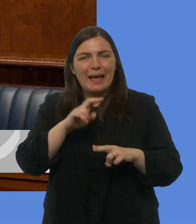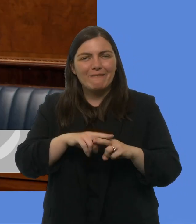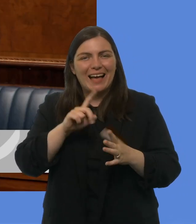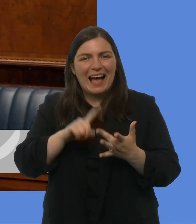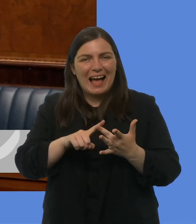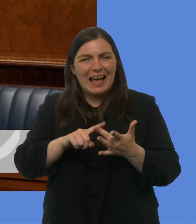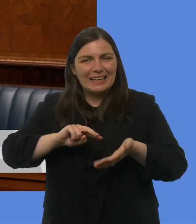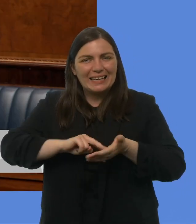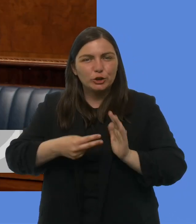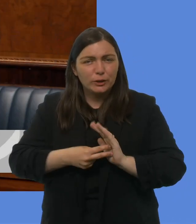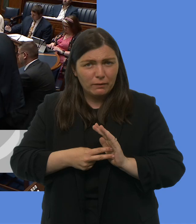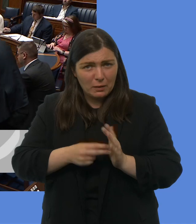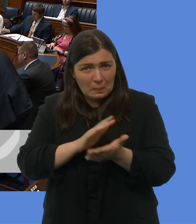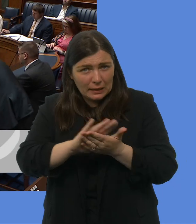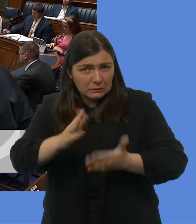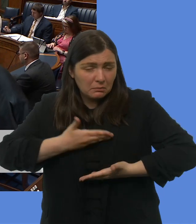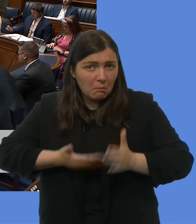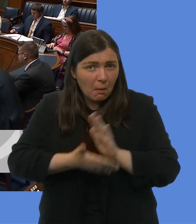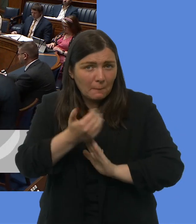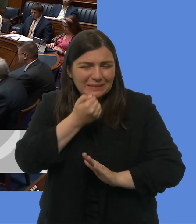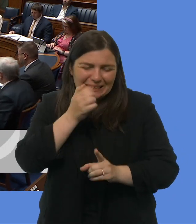with regard to Lough Neagh, please?